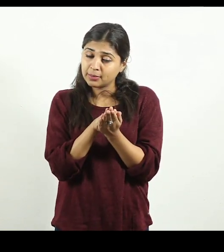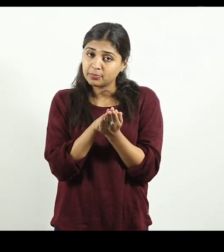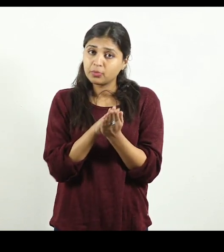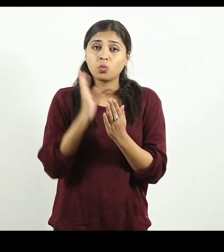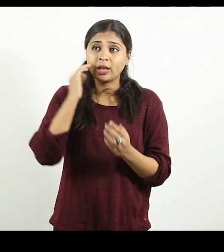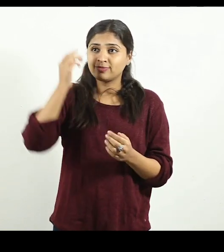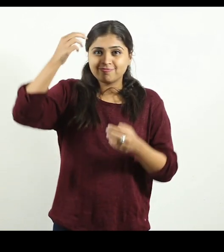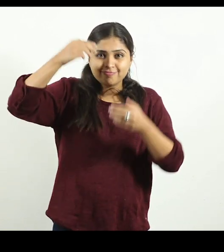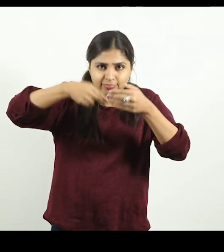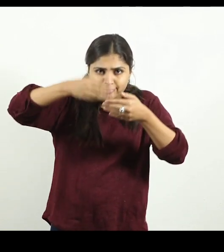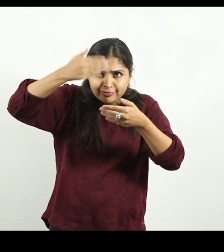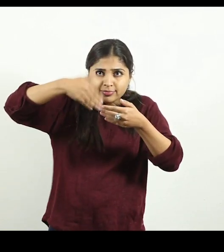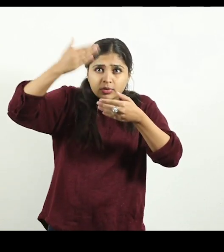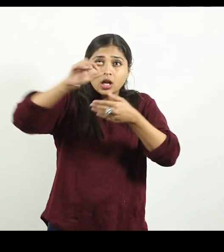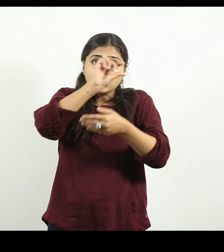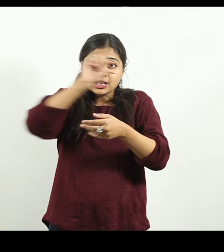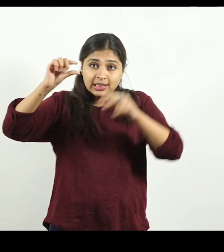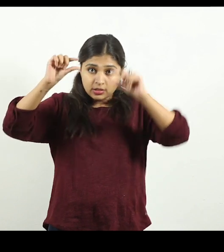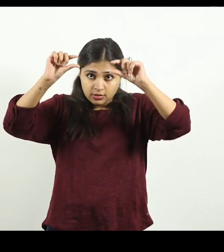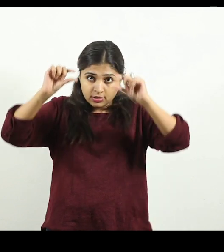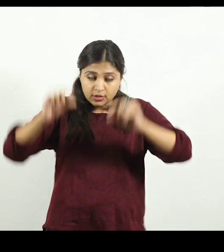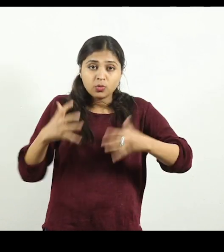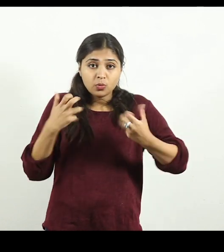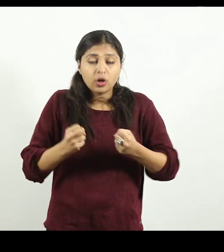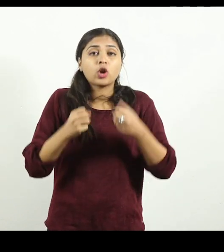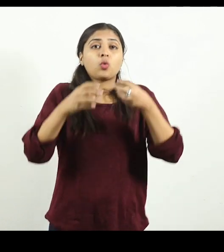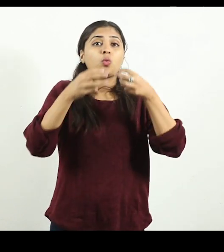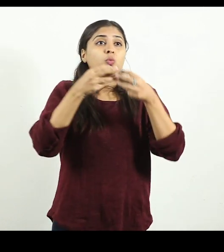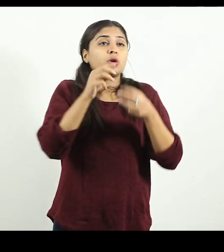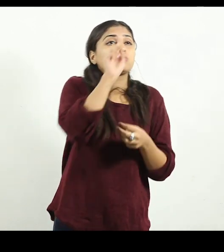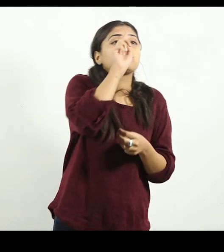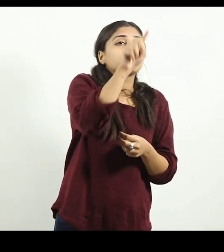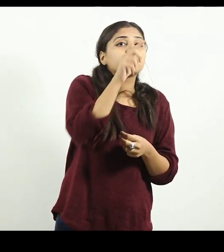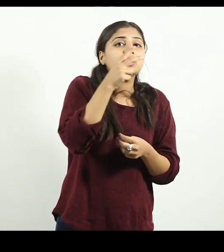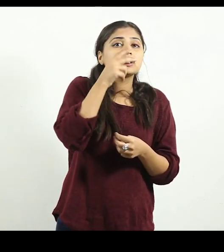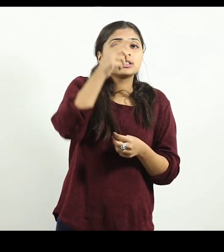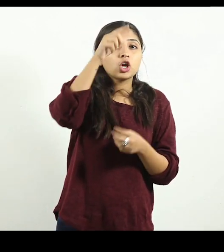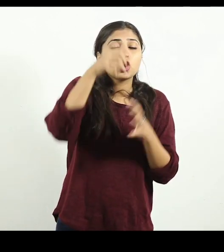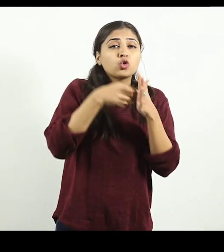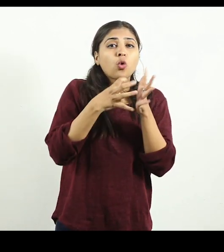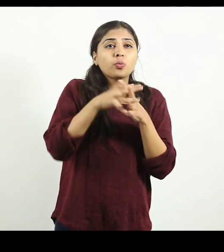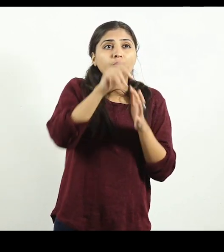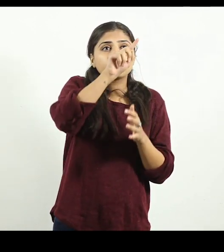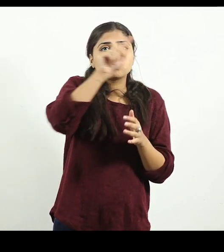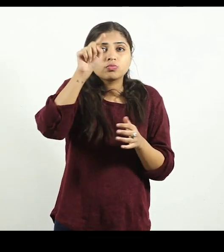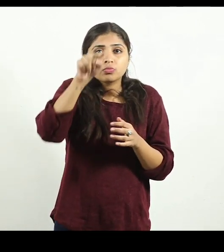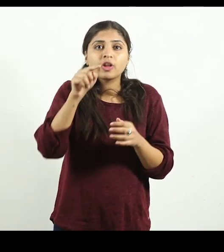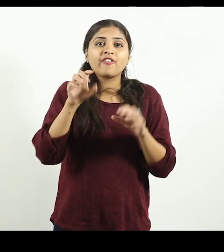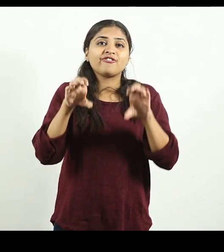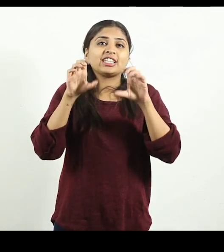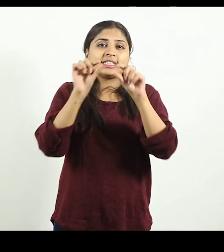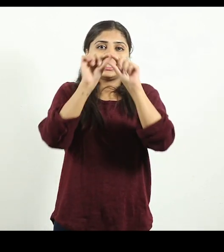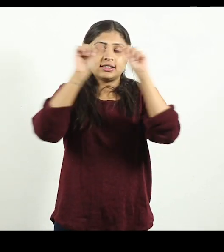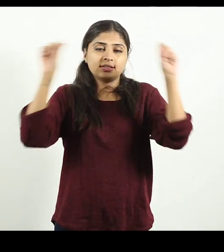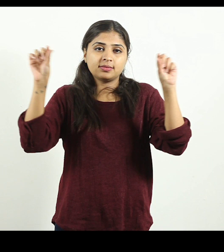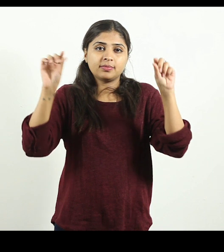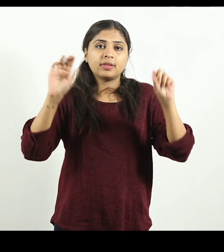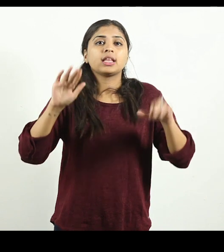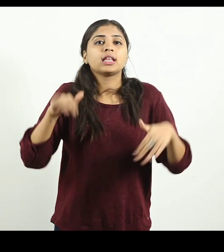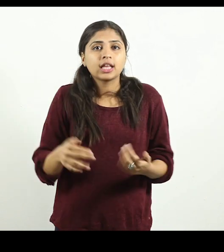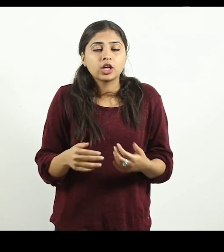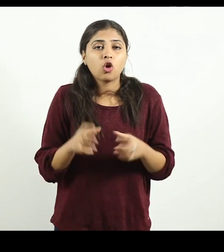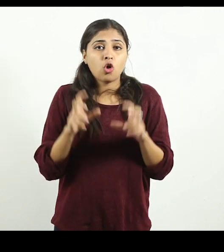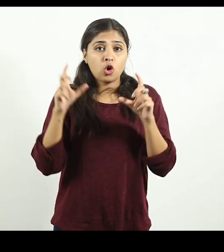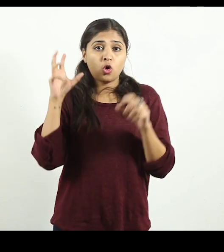in the Window group, click the arrow below Freeze panes. Then do one of the following. To lock one row only,